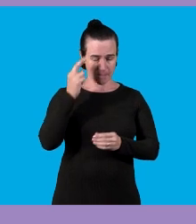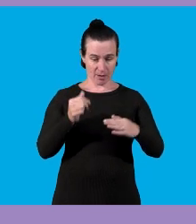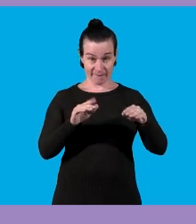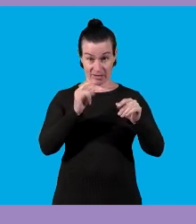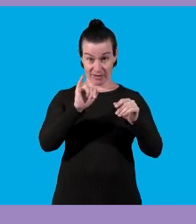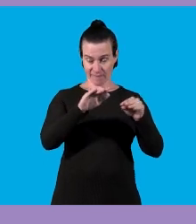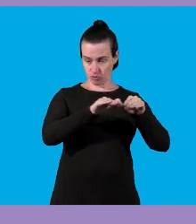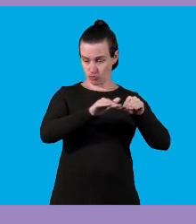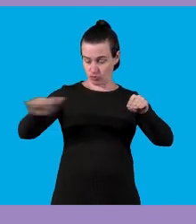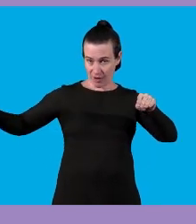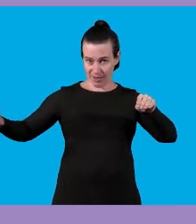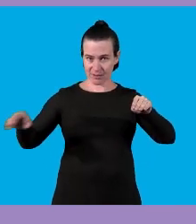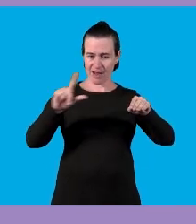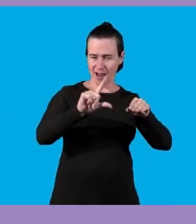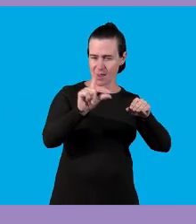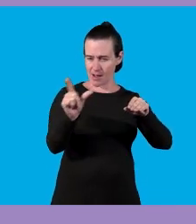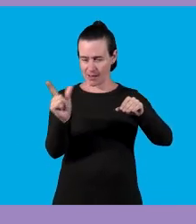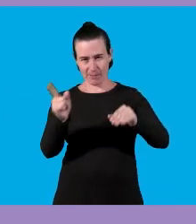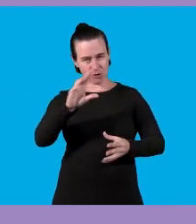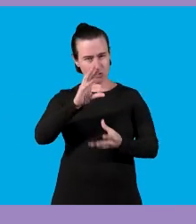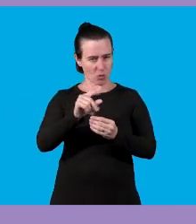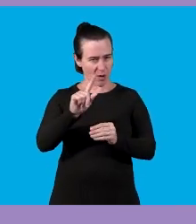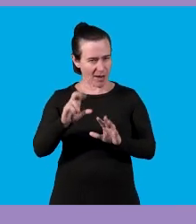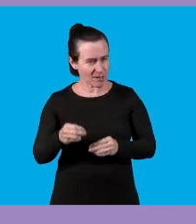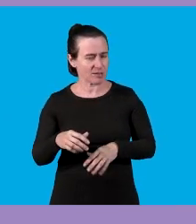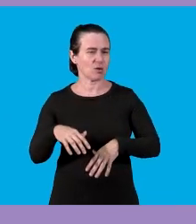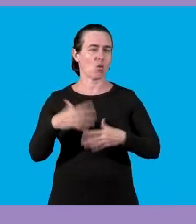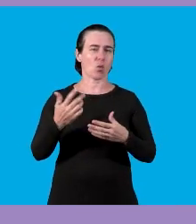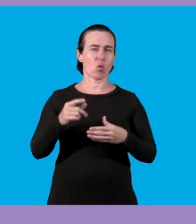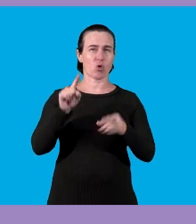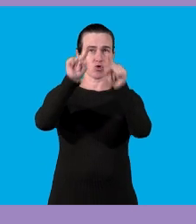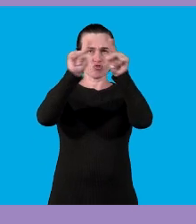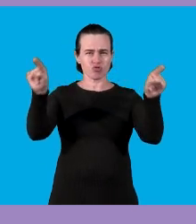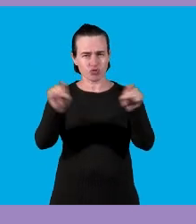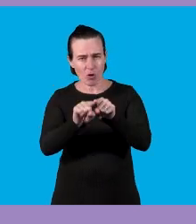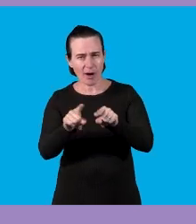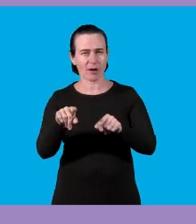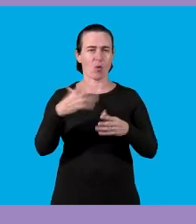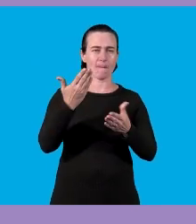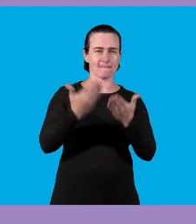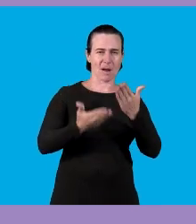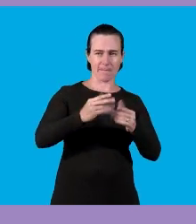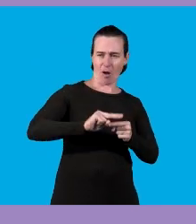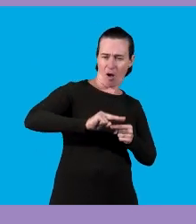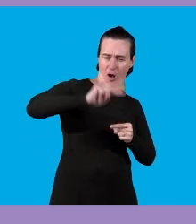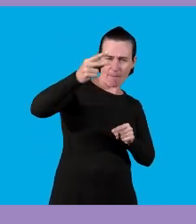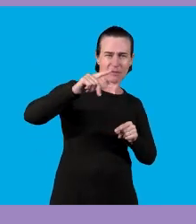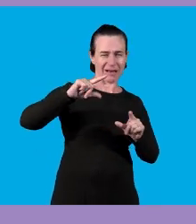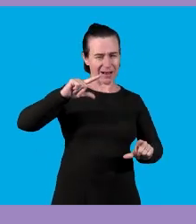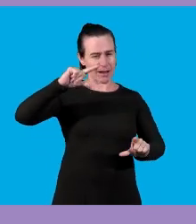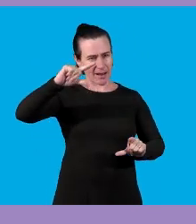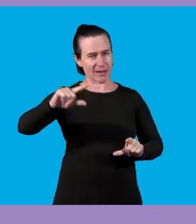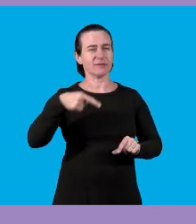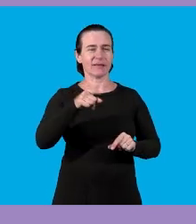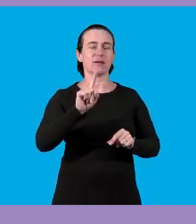line, and then you need to look at angles of a triangle. You need to look at vertically opposite angles, and then you go